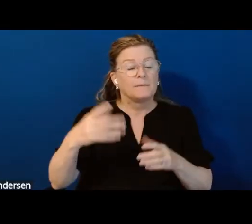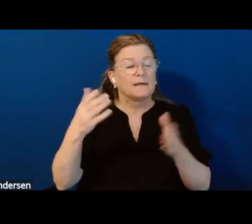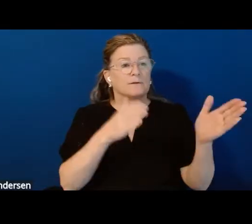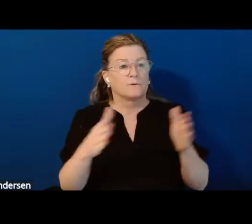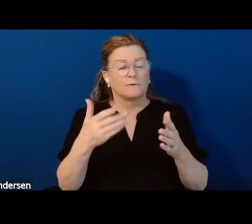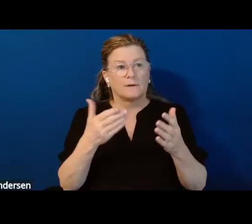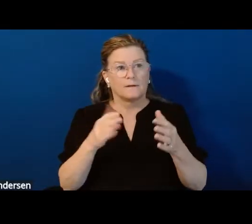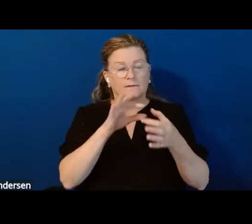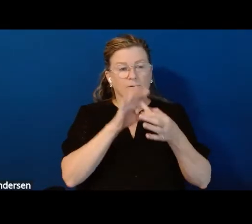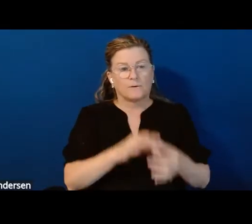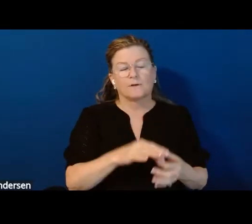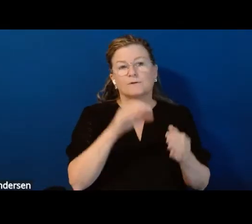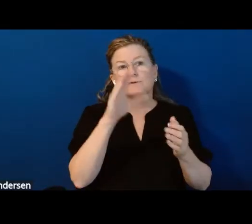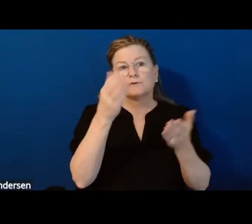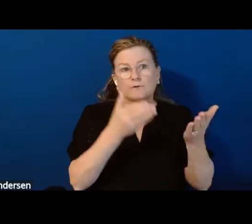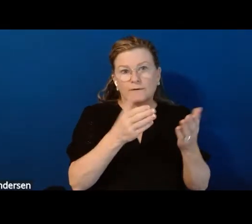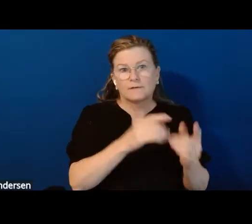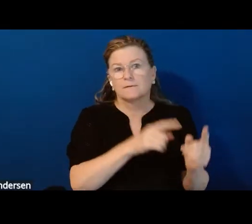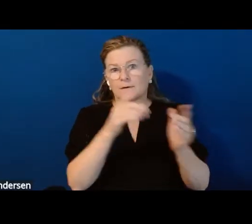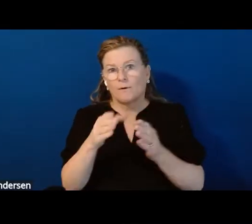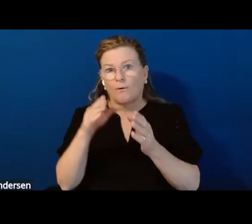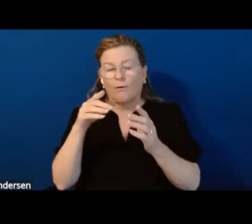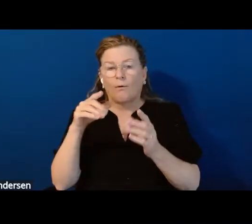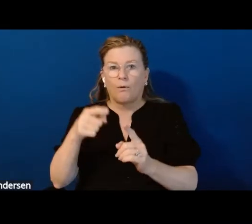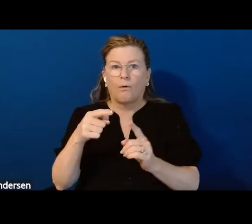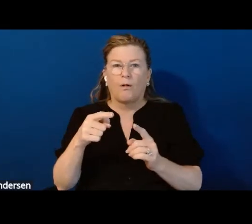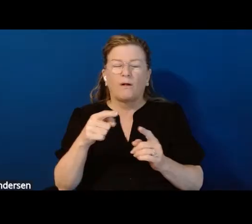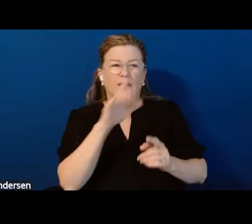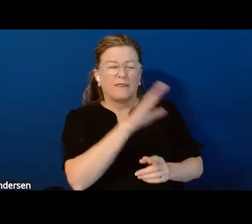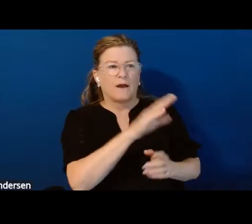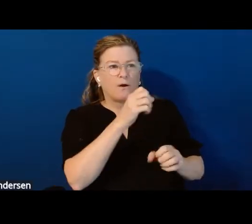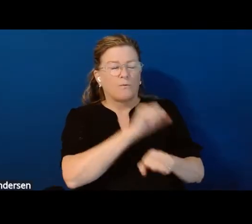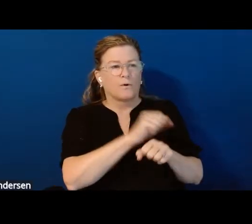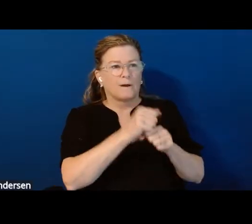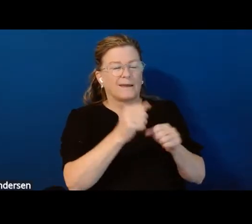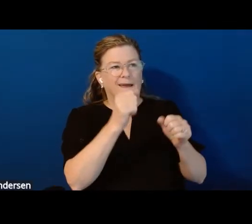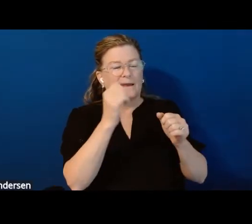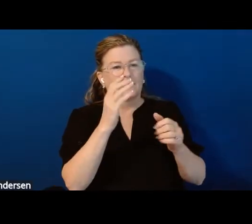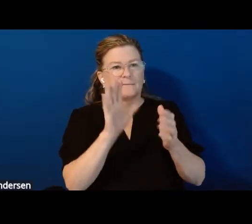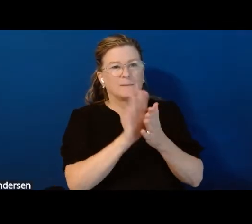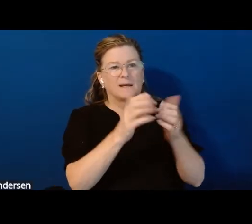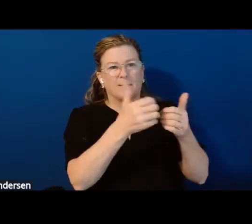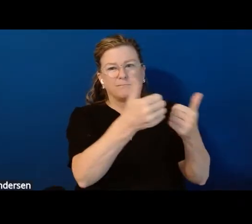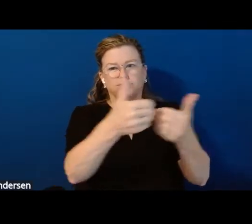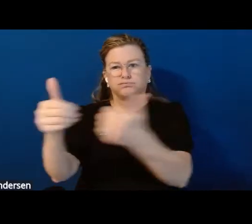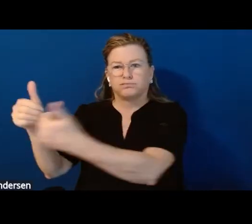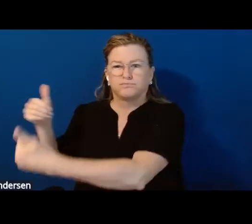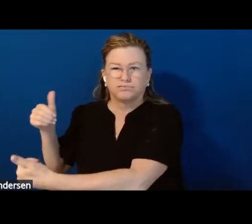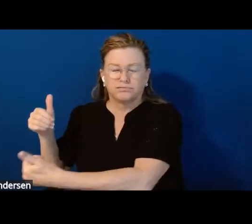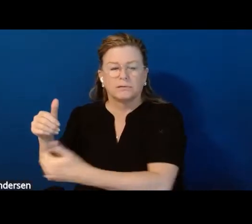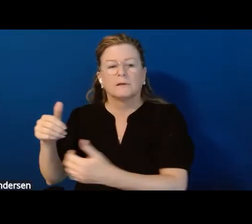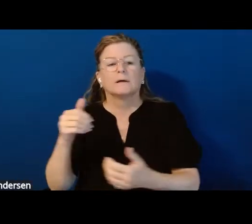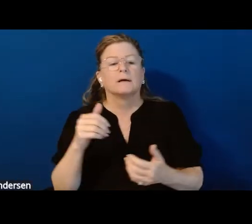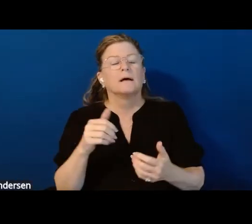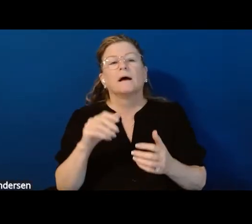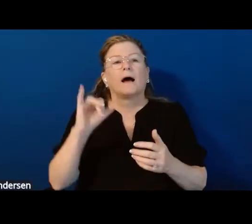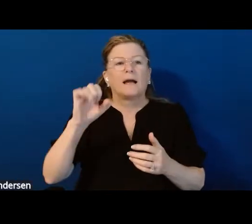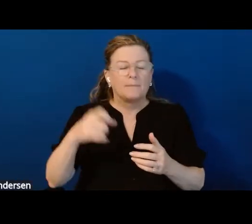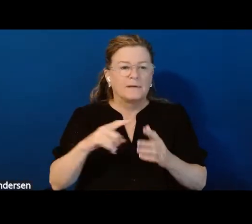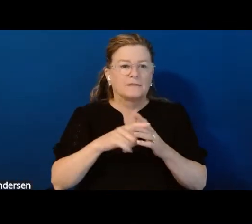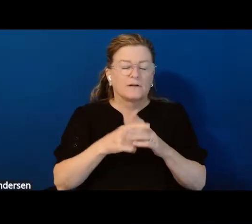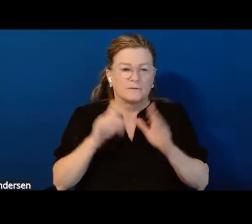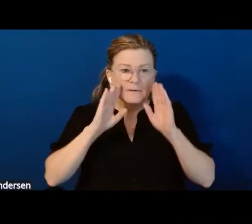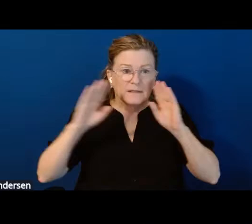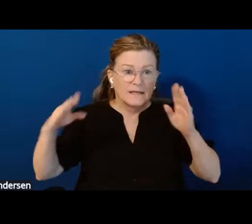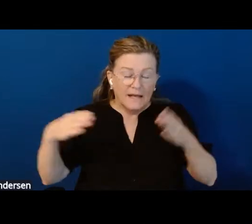goal, that work can become siloed. And an LCP reframes the process. It starts with a narrow objective, effective language and